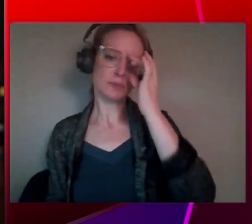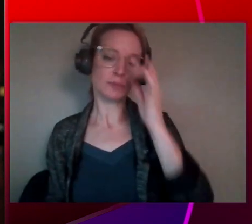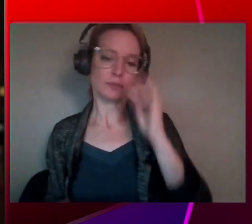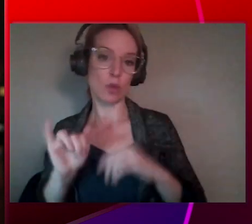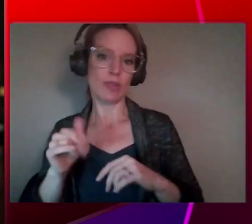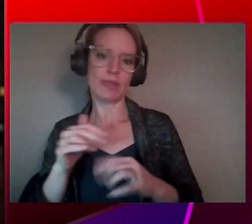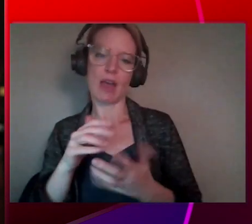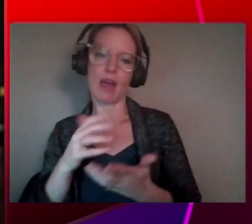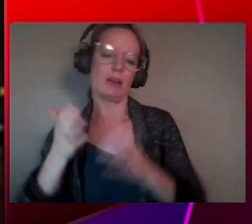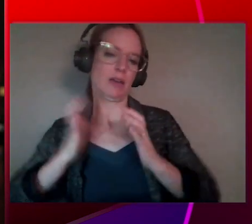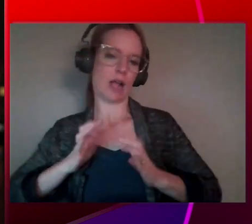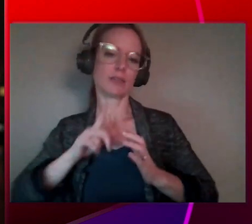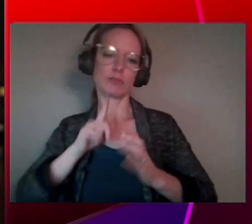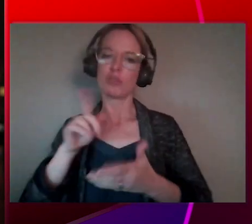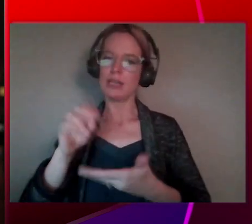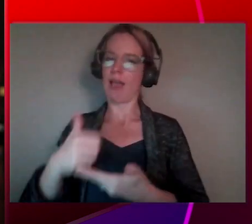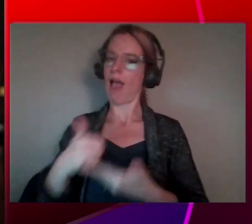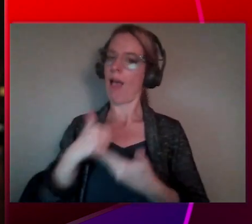is kind of the product of all that.